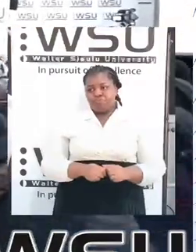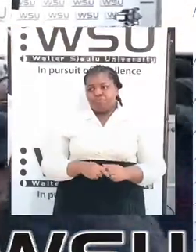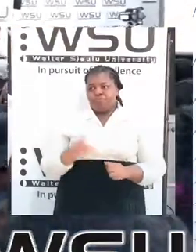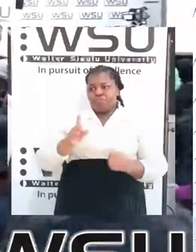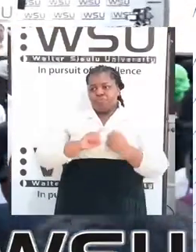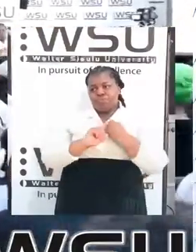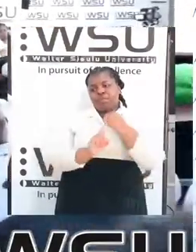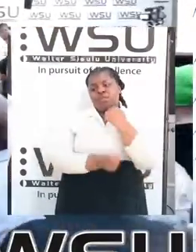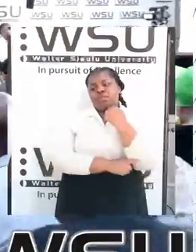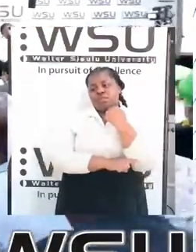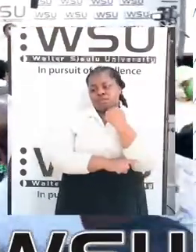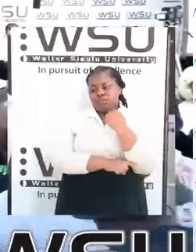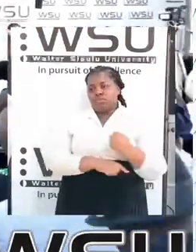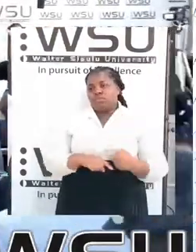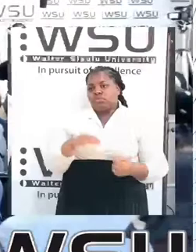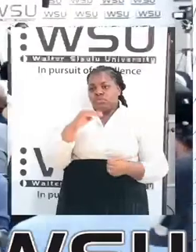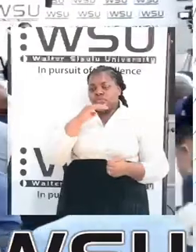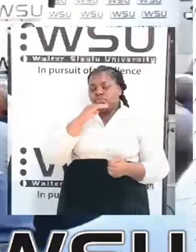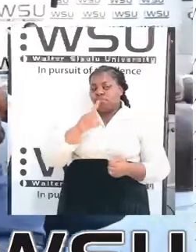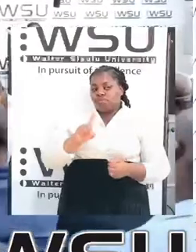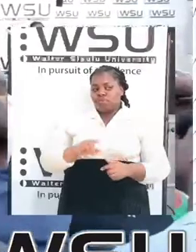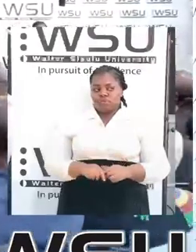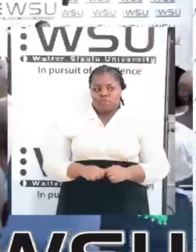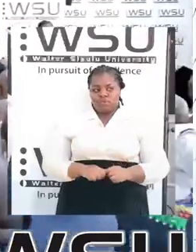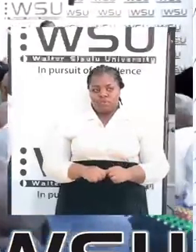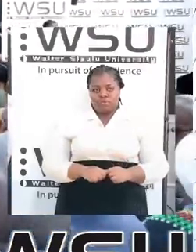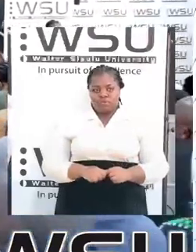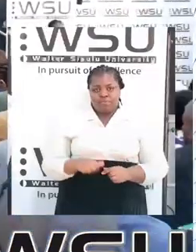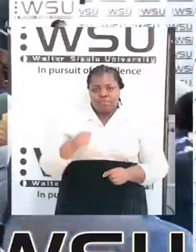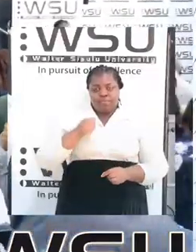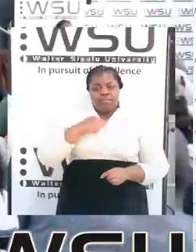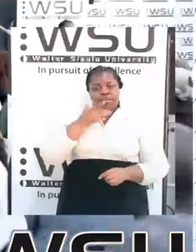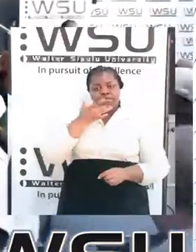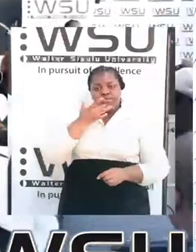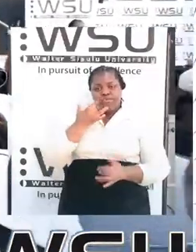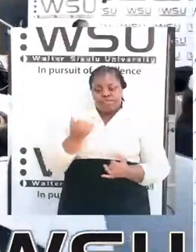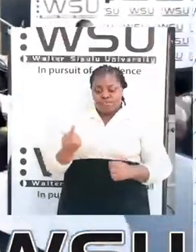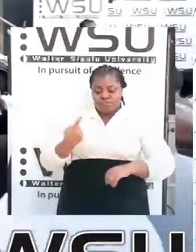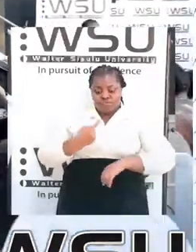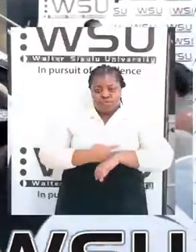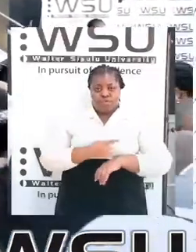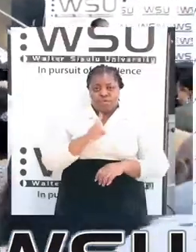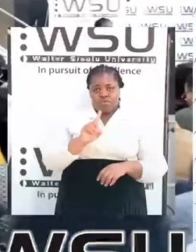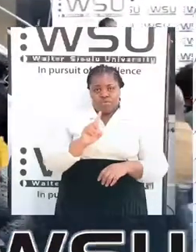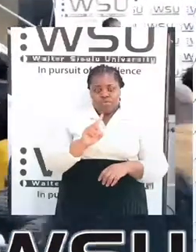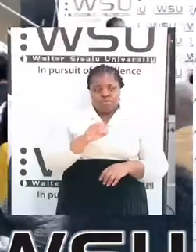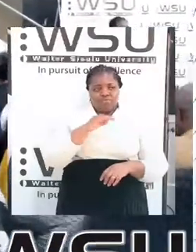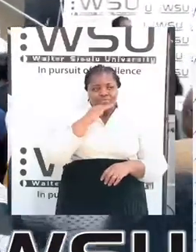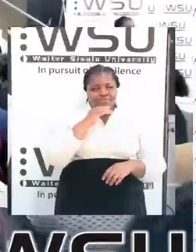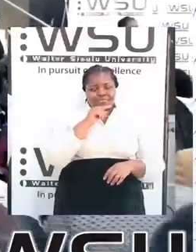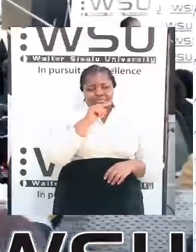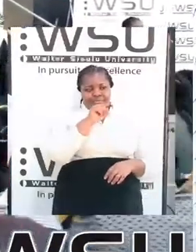The last punctuation mark that may, and my favorite for today, is the ellipsis.